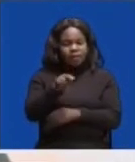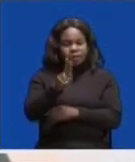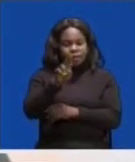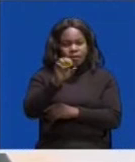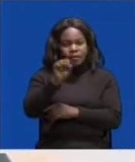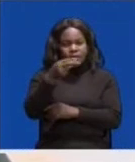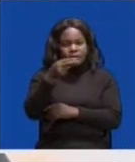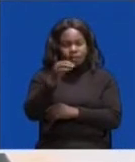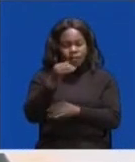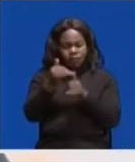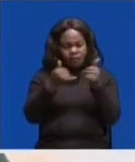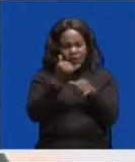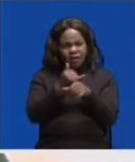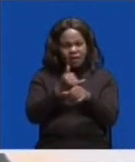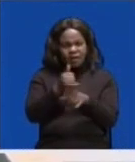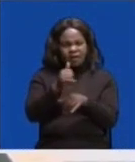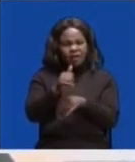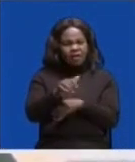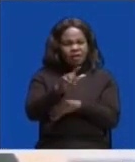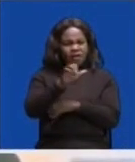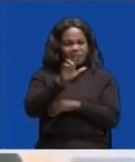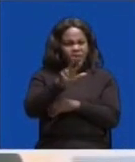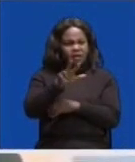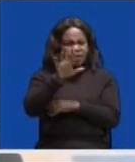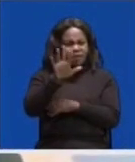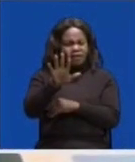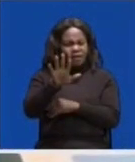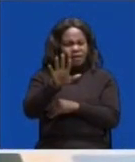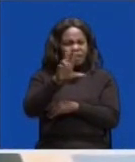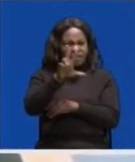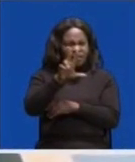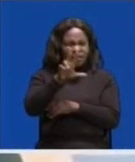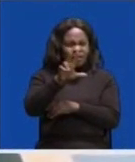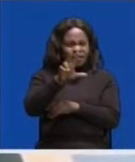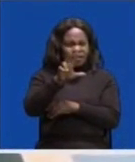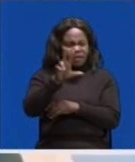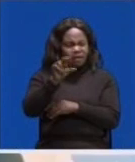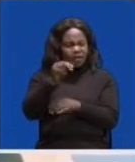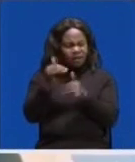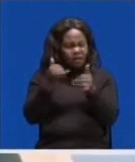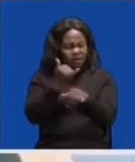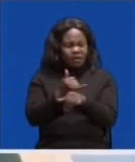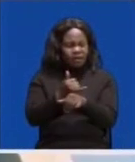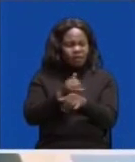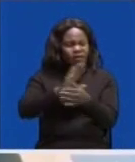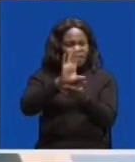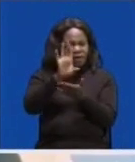aged between 25 and 30 years, of Masochist village, Chief Mapanza's area, Choma.